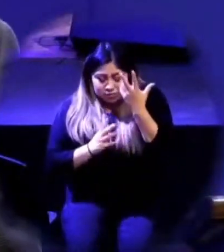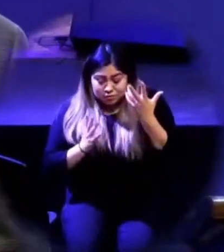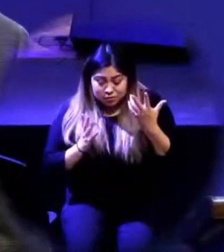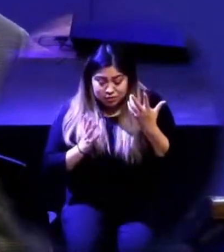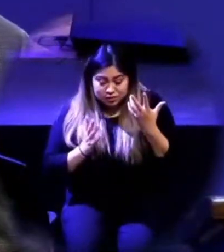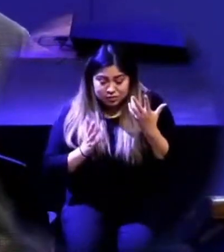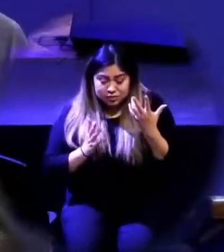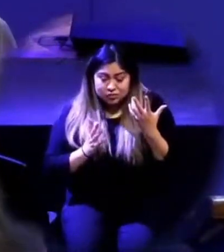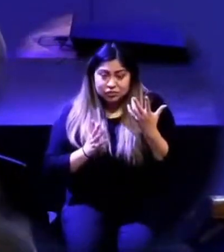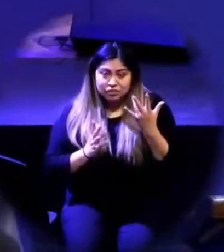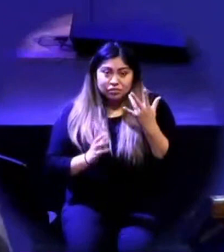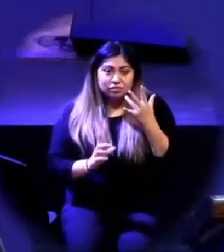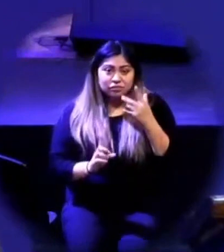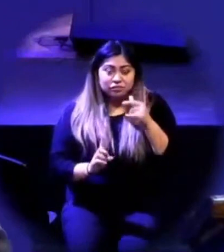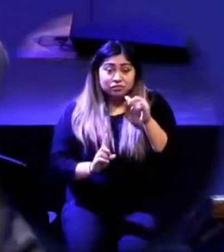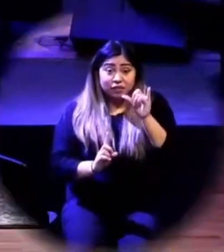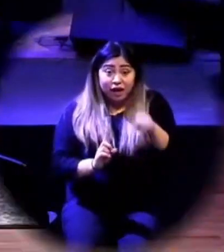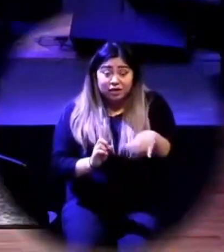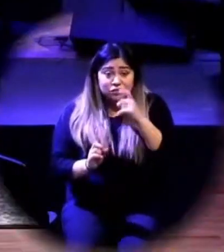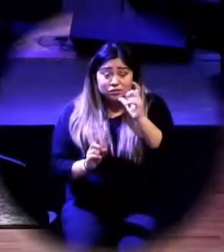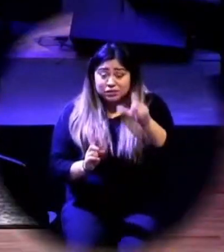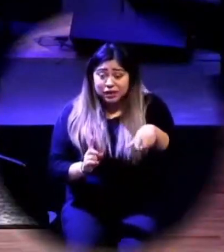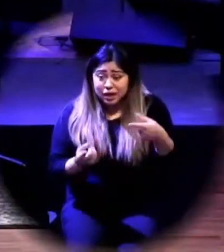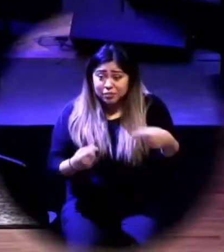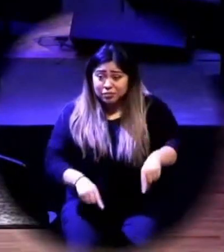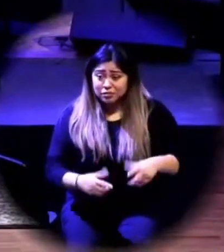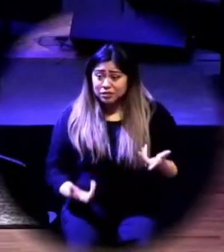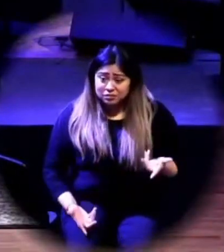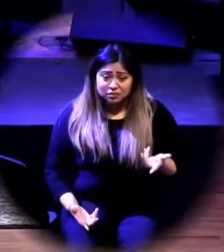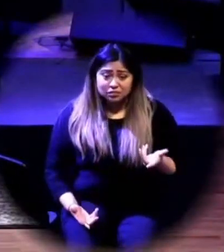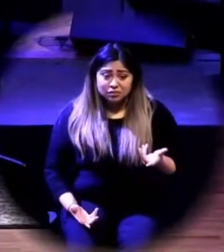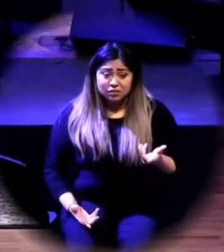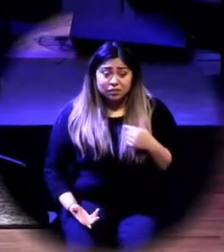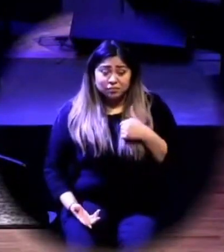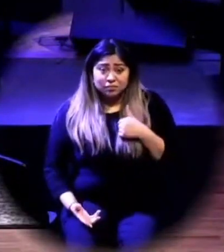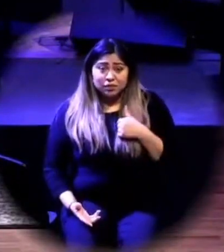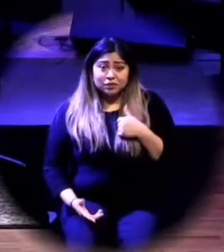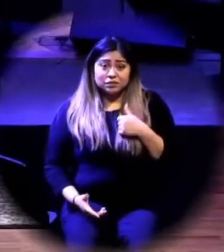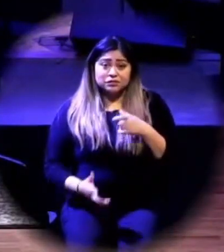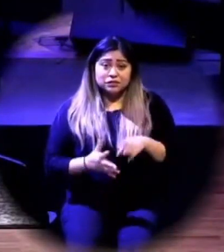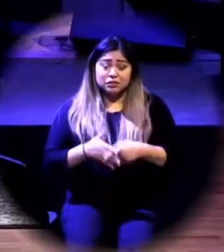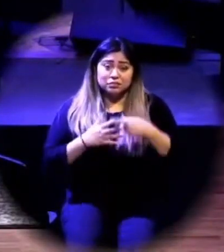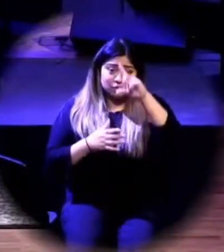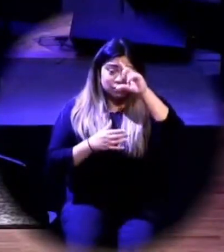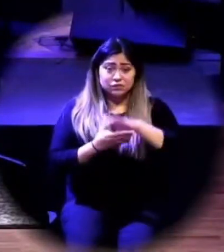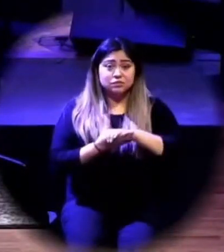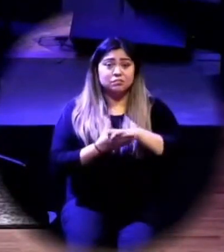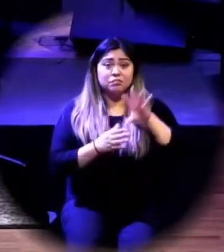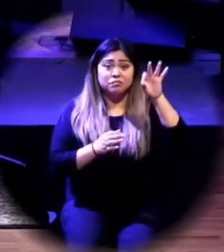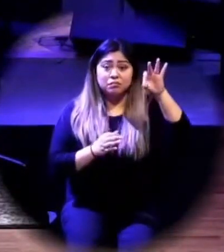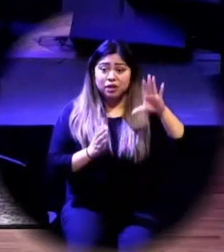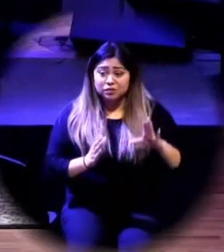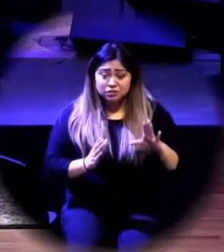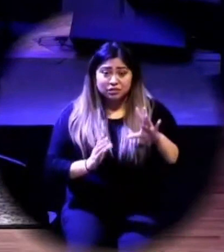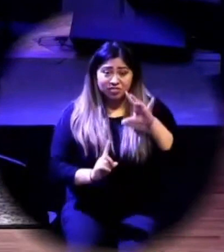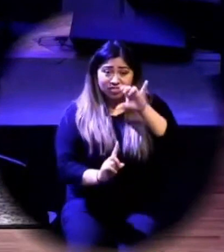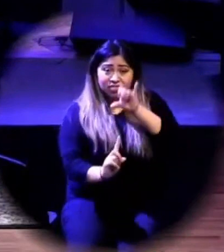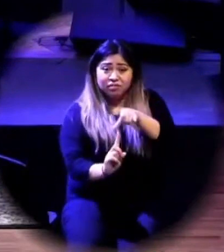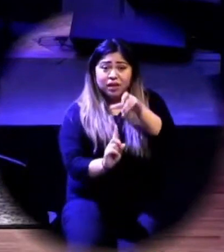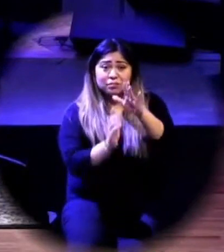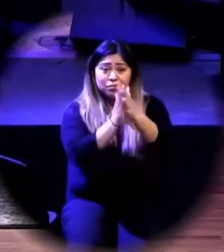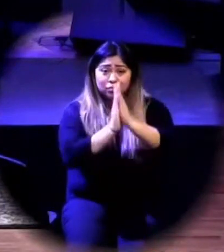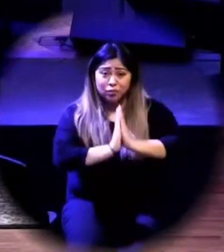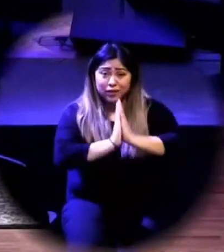moments saying, "This should not be." And here's what I've come to believe as a pastor. That is one of the most faithful